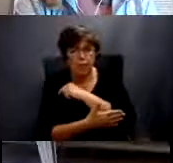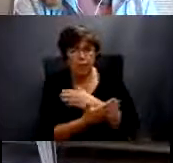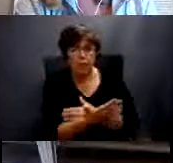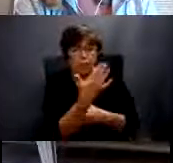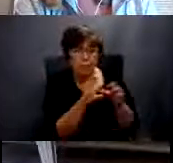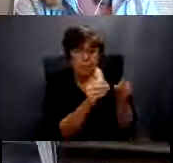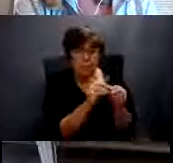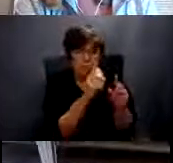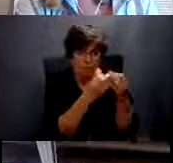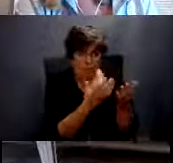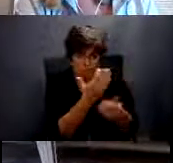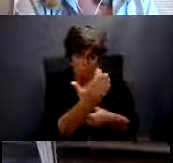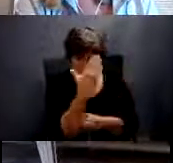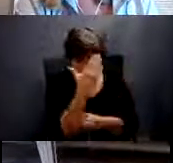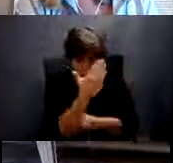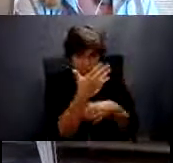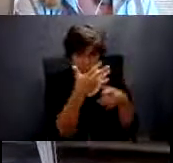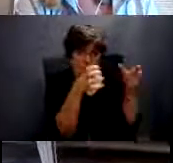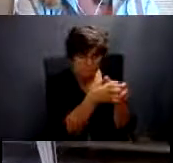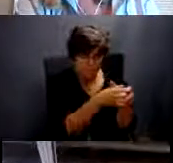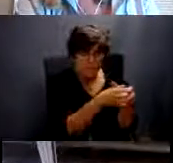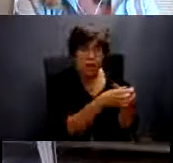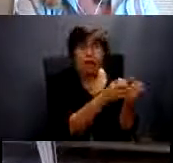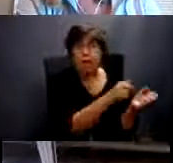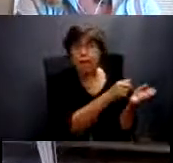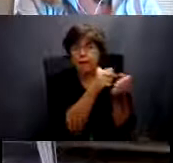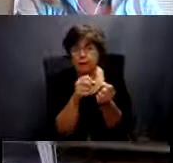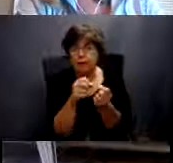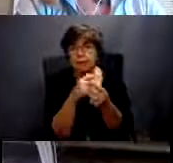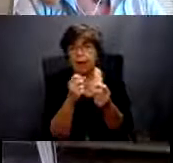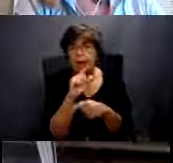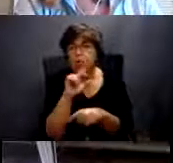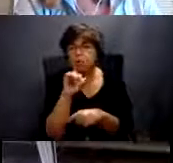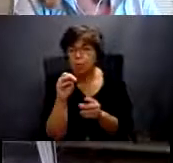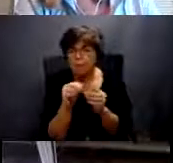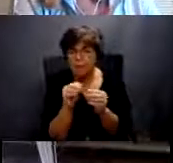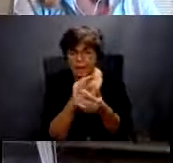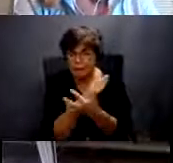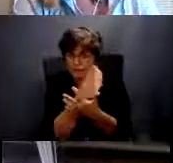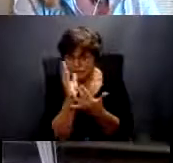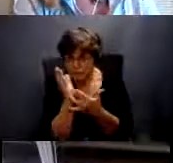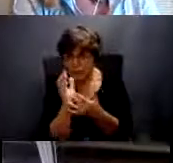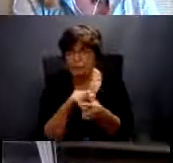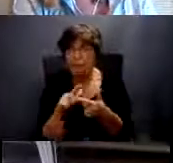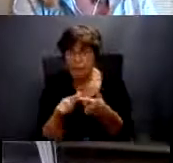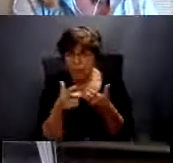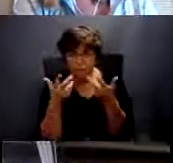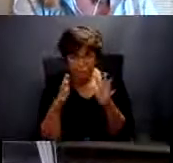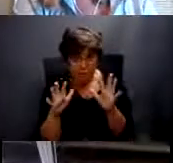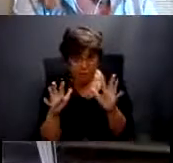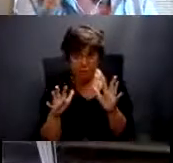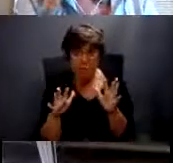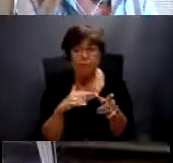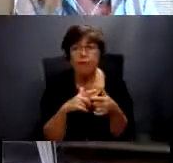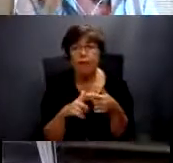met with a family, and now I've got a series of Zoom meetings. And then after those are done,